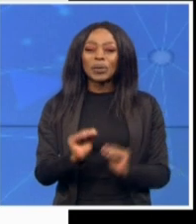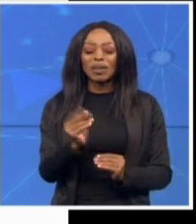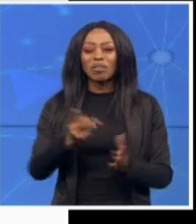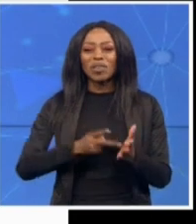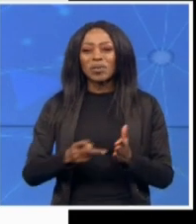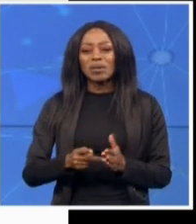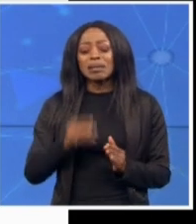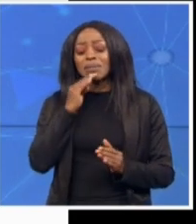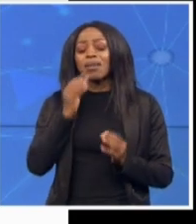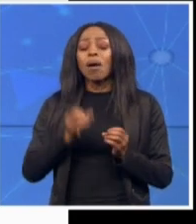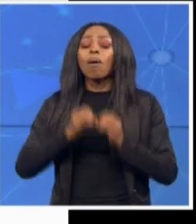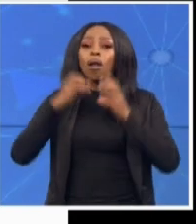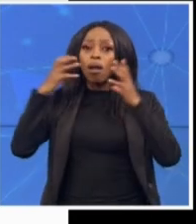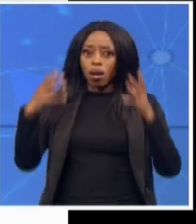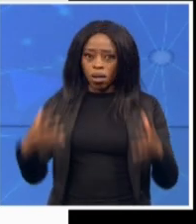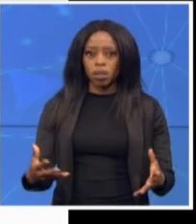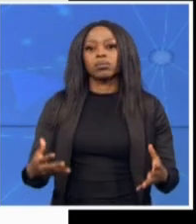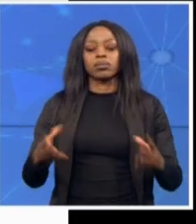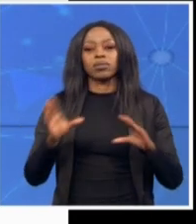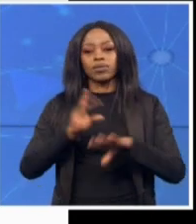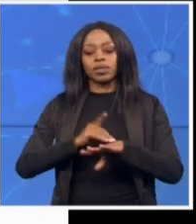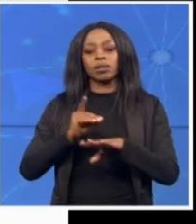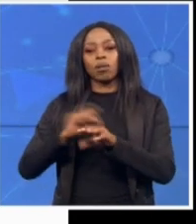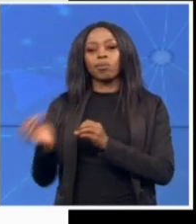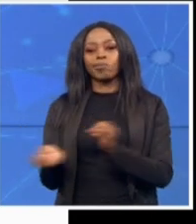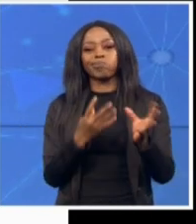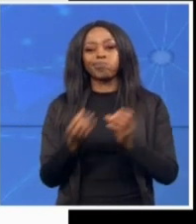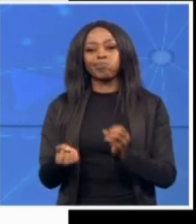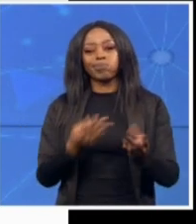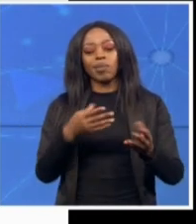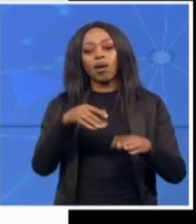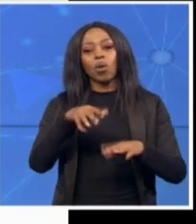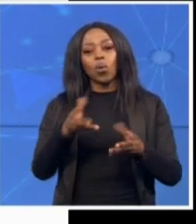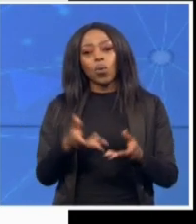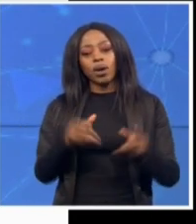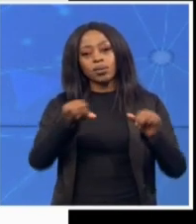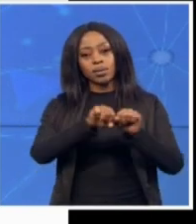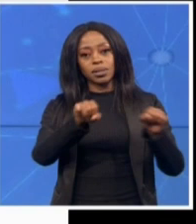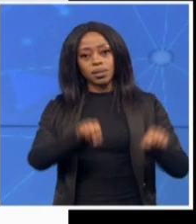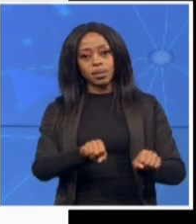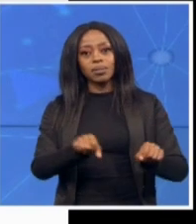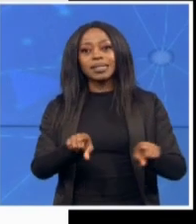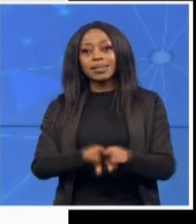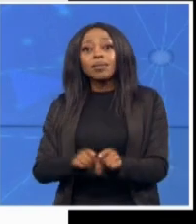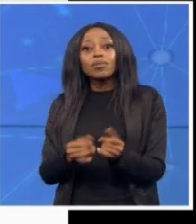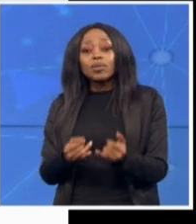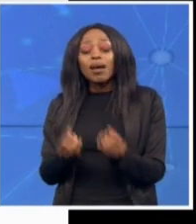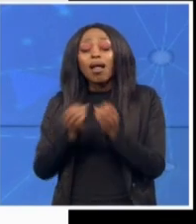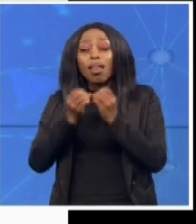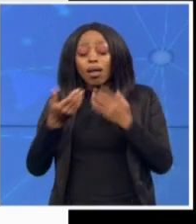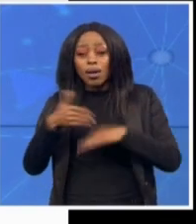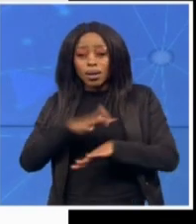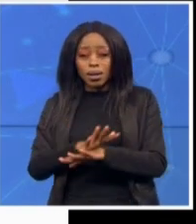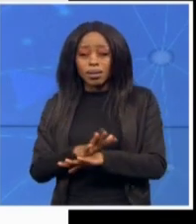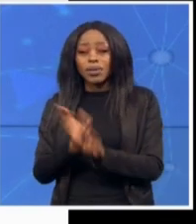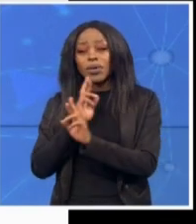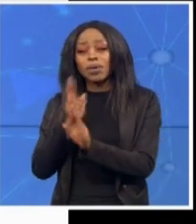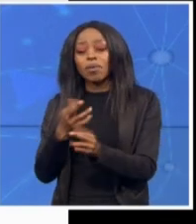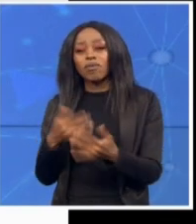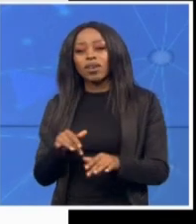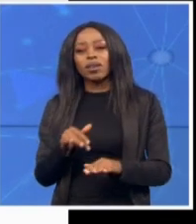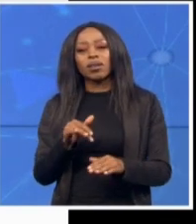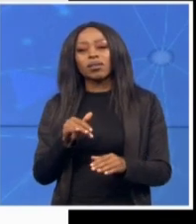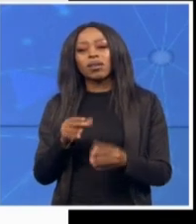system. And therefore, today, there's a large number of deaths that will be reported. It's in excess of 150 deaths. It doesn't mean that these 150